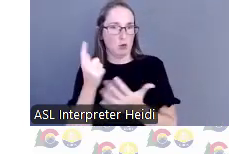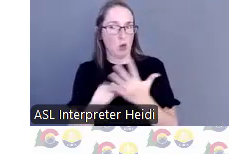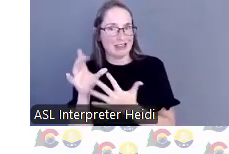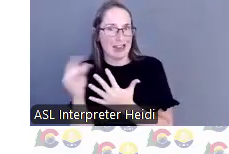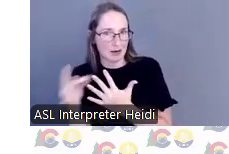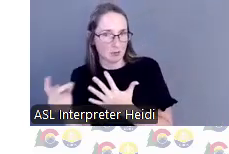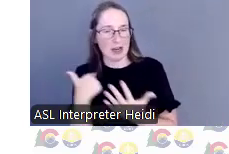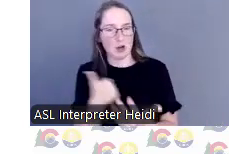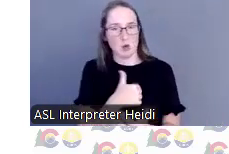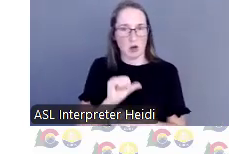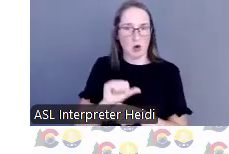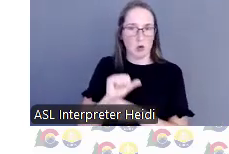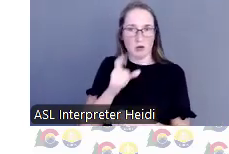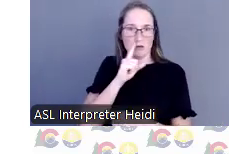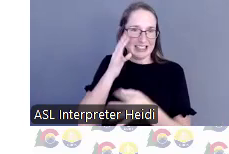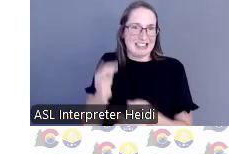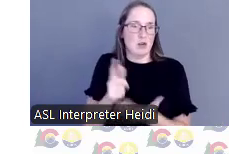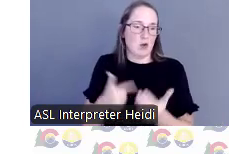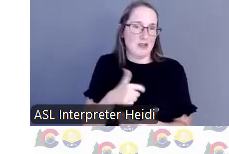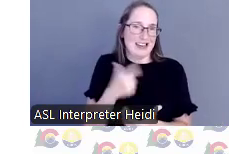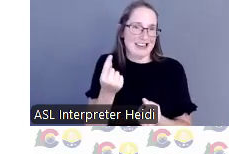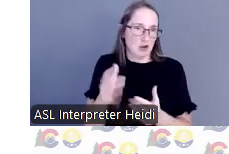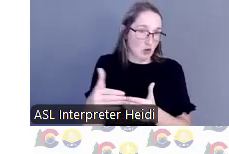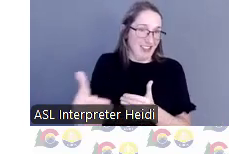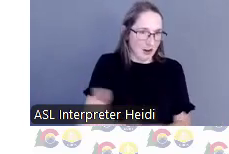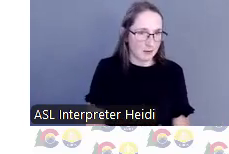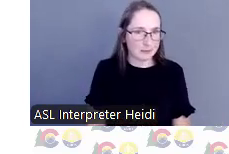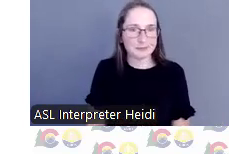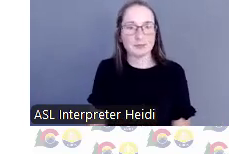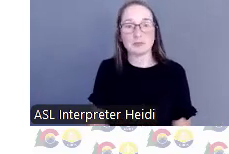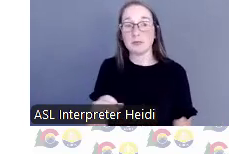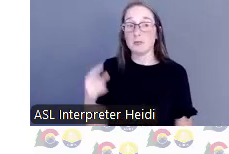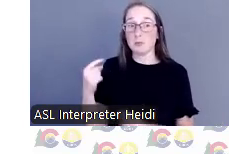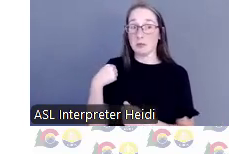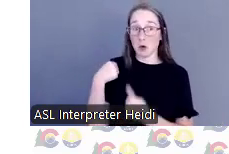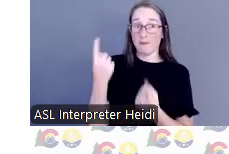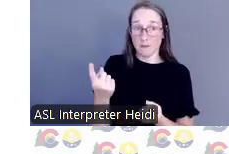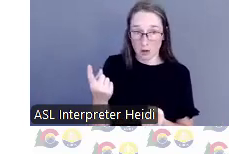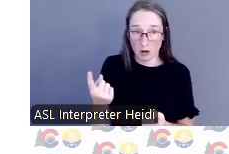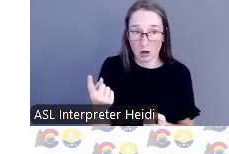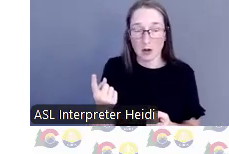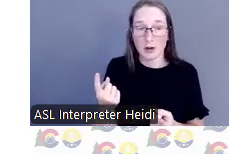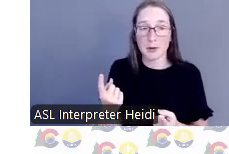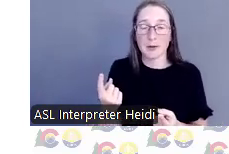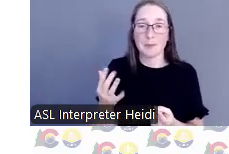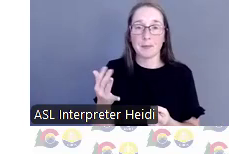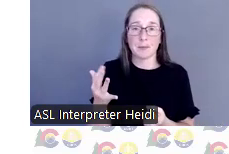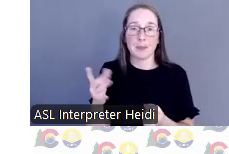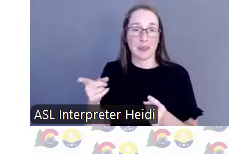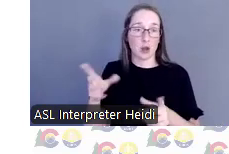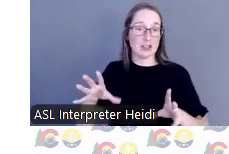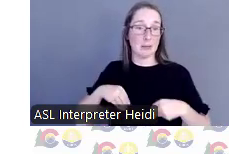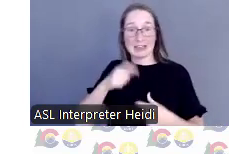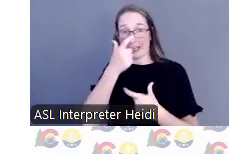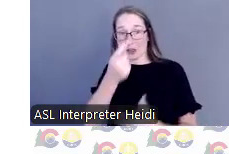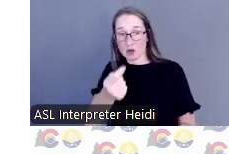and we can work to decide what we need to do from there. So far, we are accepting